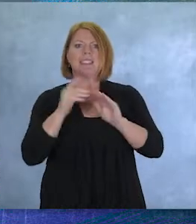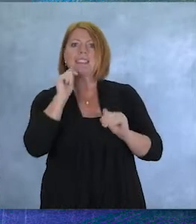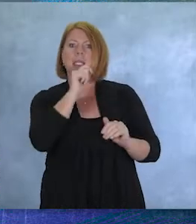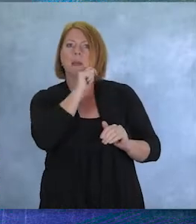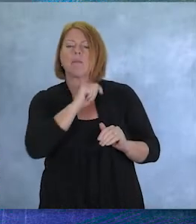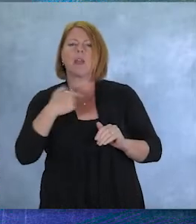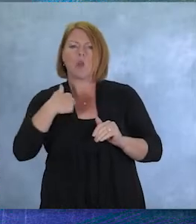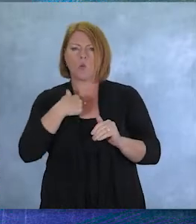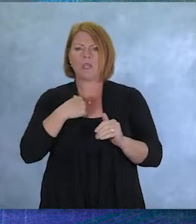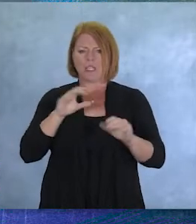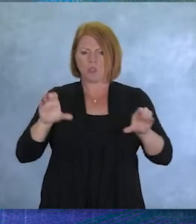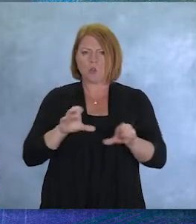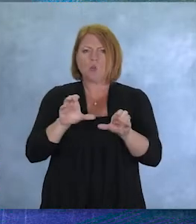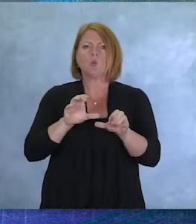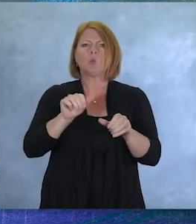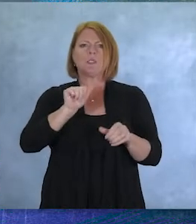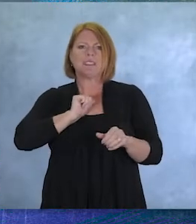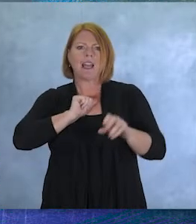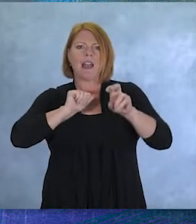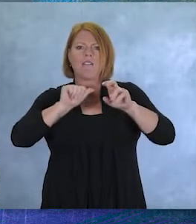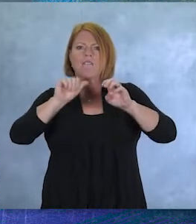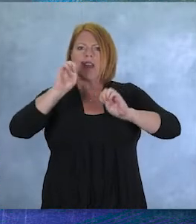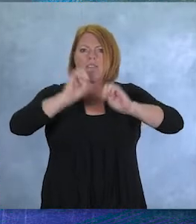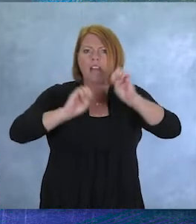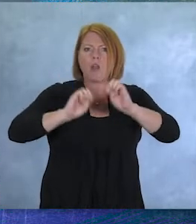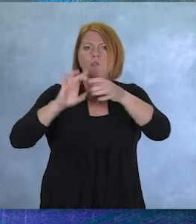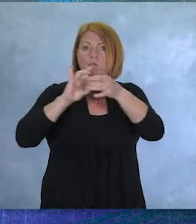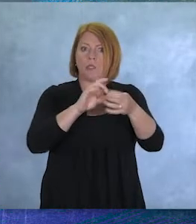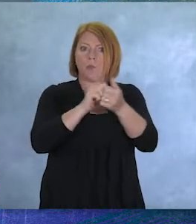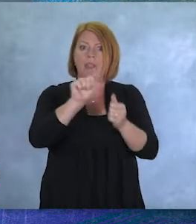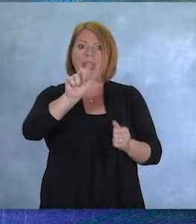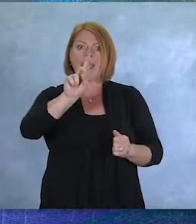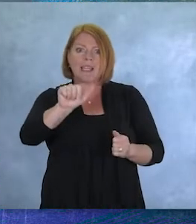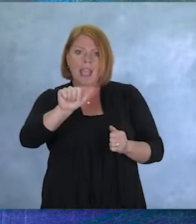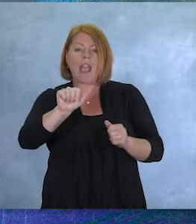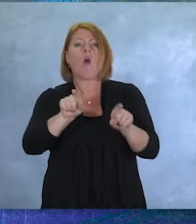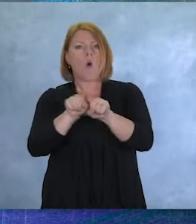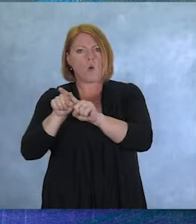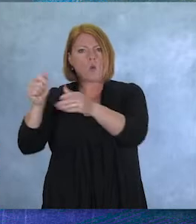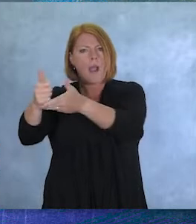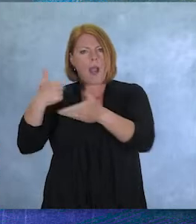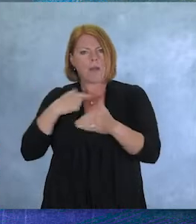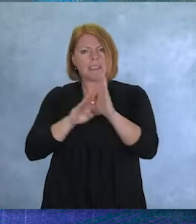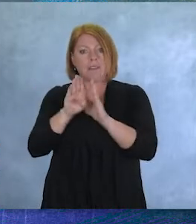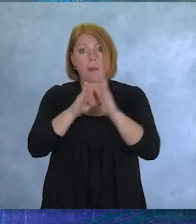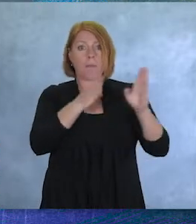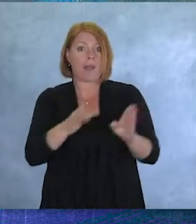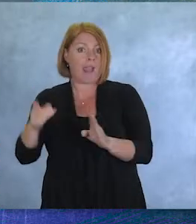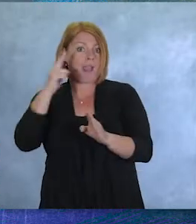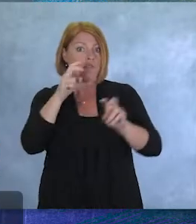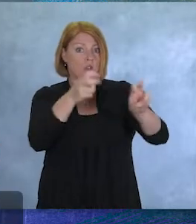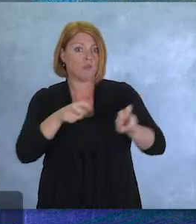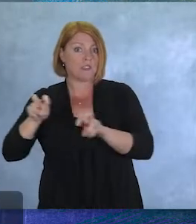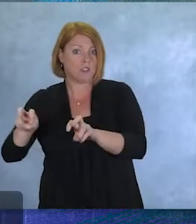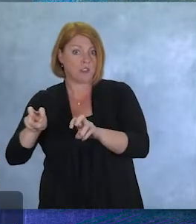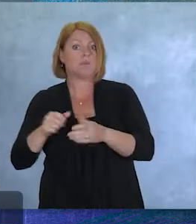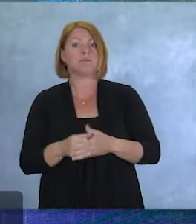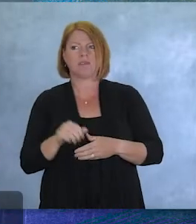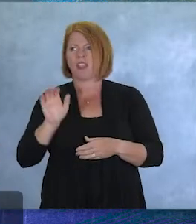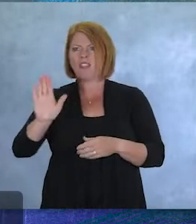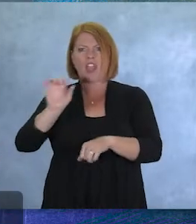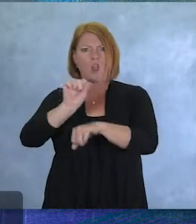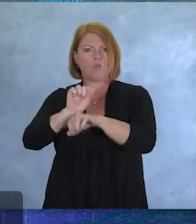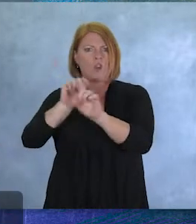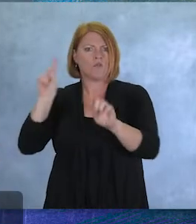in completing its ADA self-evaluation and in the development of its ADA transition plan. Their work has